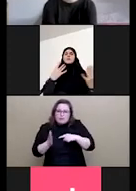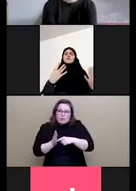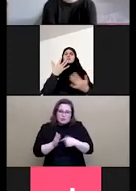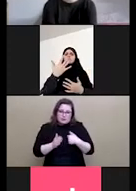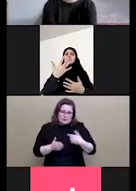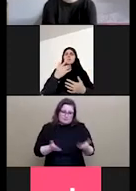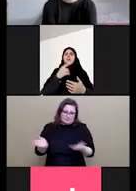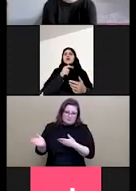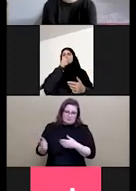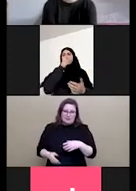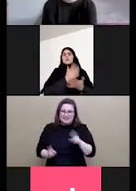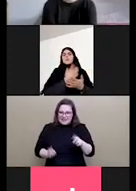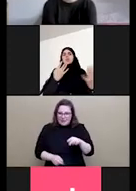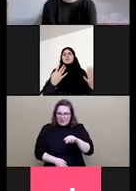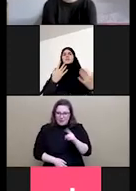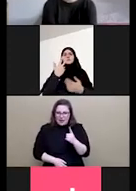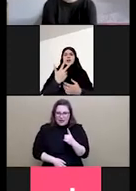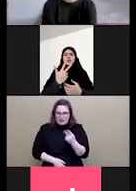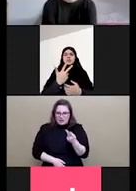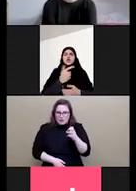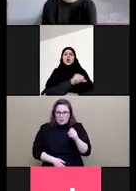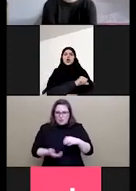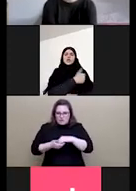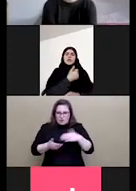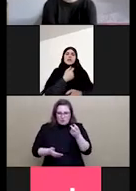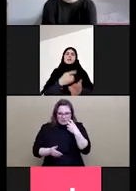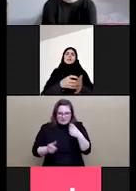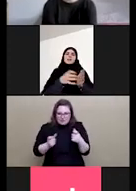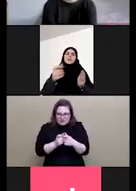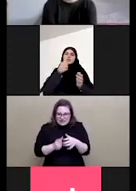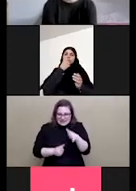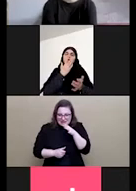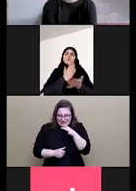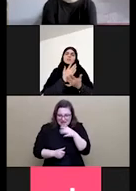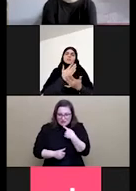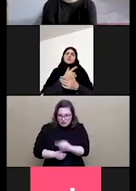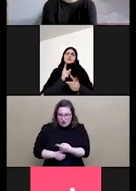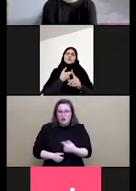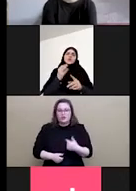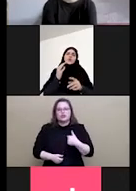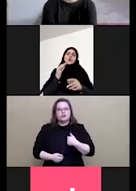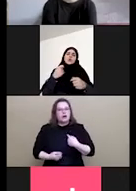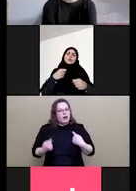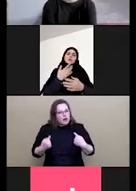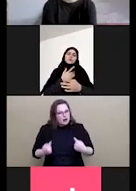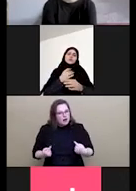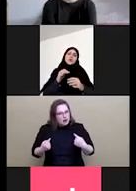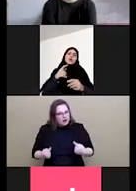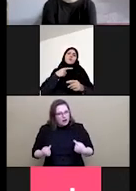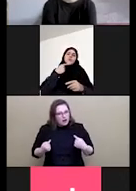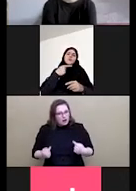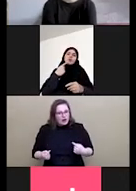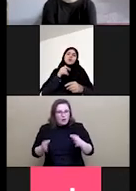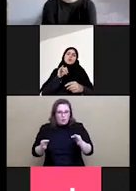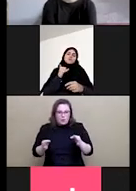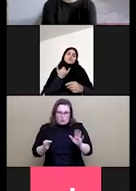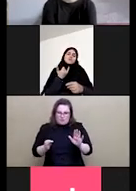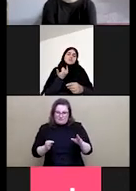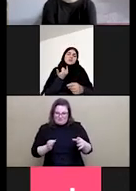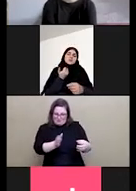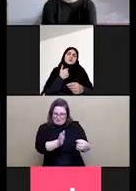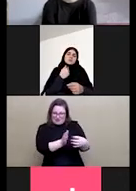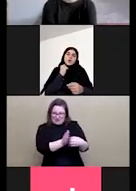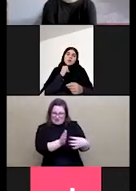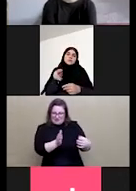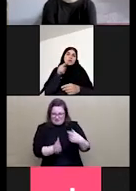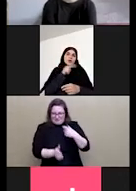Mr. Zuko already mentioned it, I was really amazed at the way they described to me during the focus